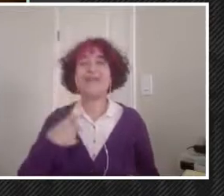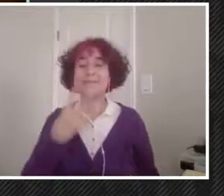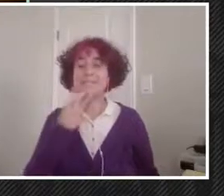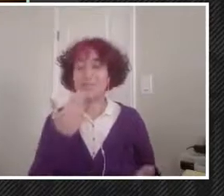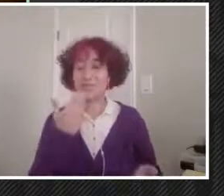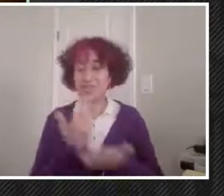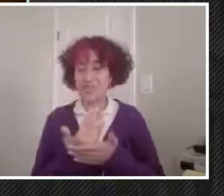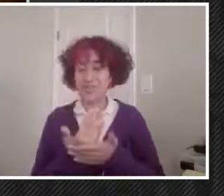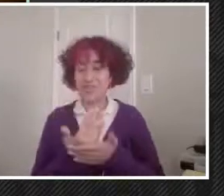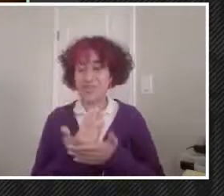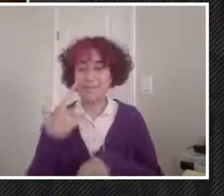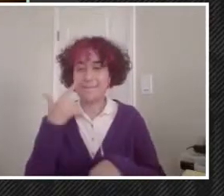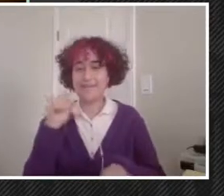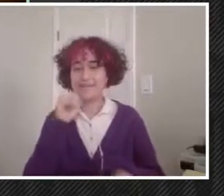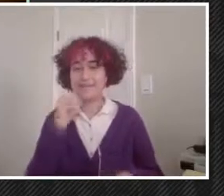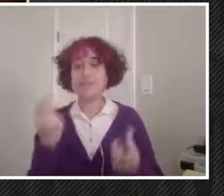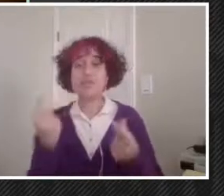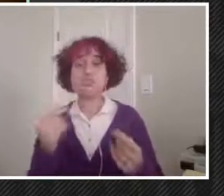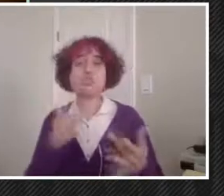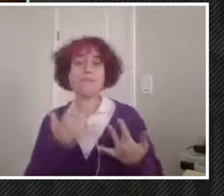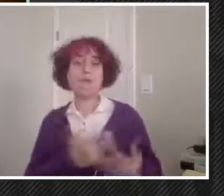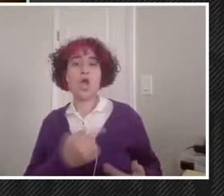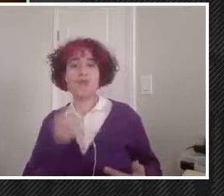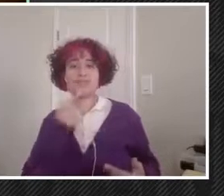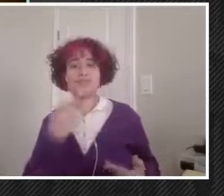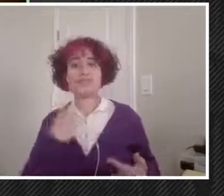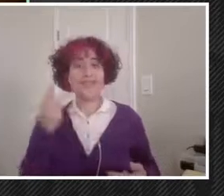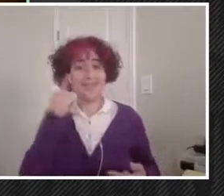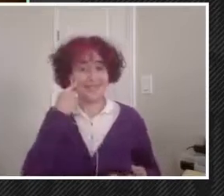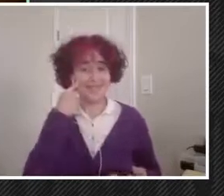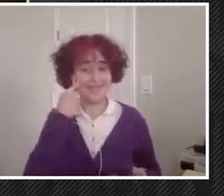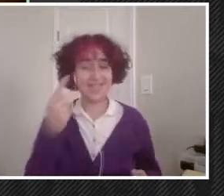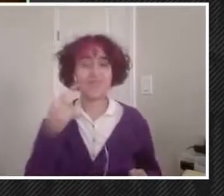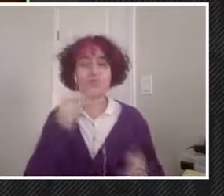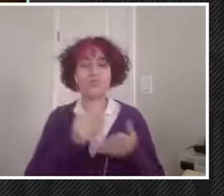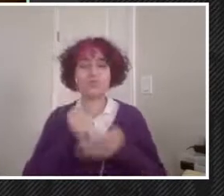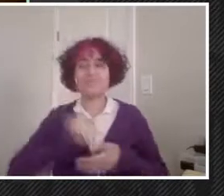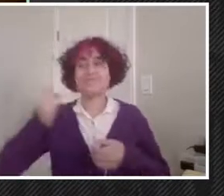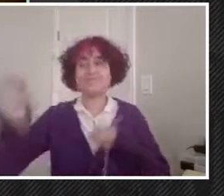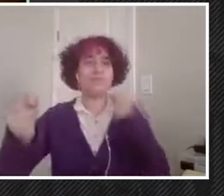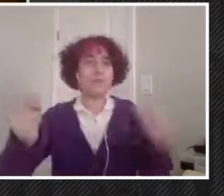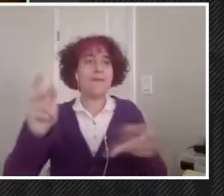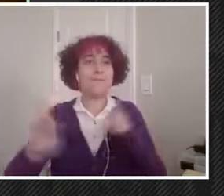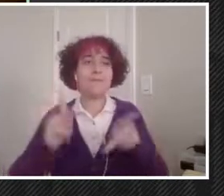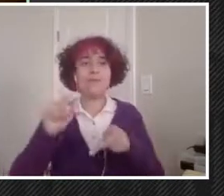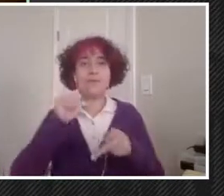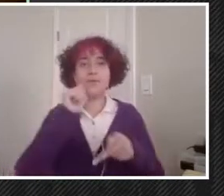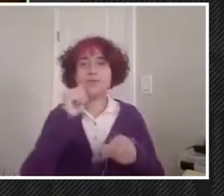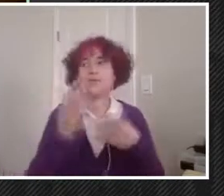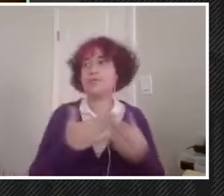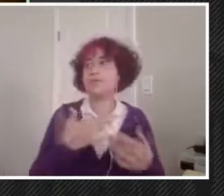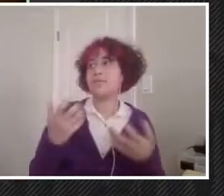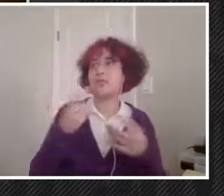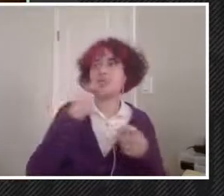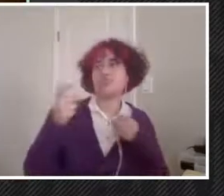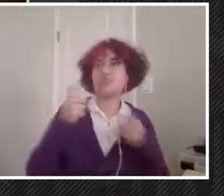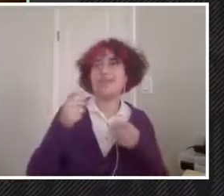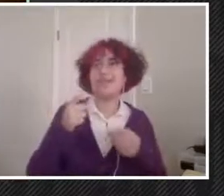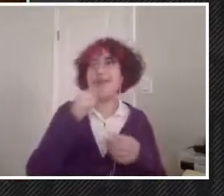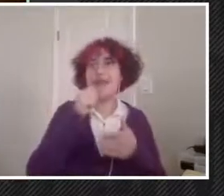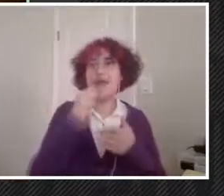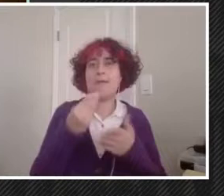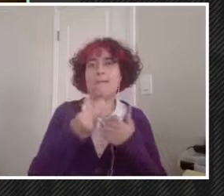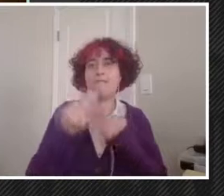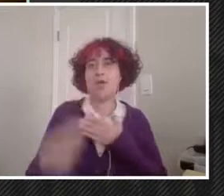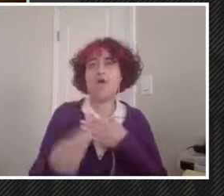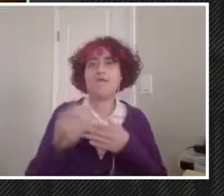people in leadership in every aspect of leadership, whether you are running a nonprofit organization, whether you are an executive of a company, now, yes,